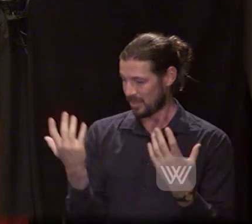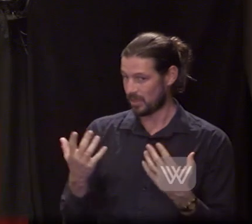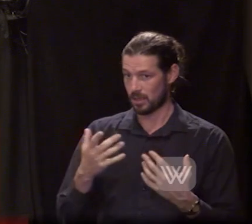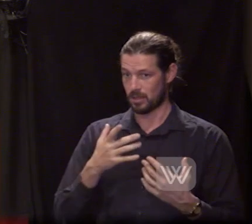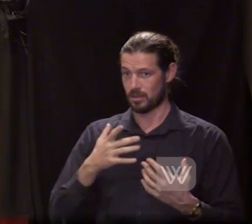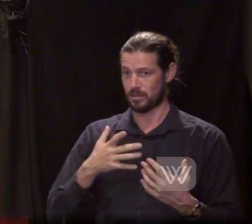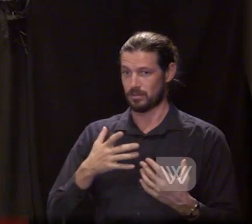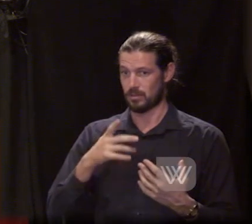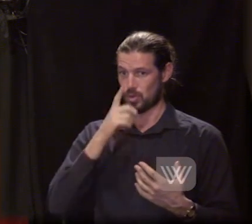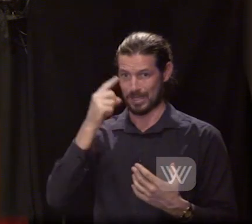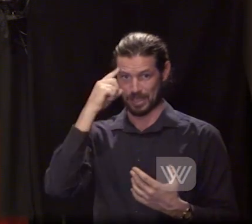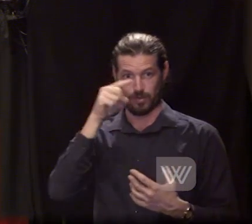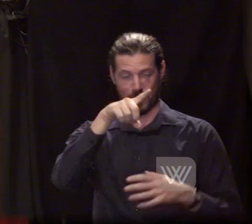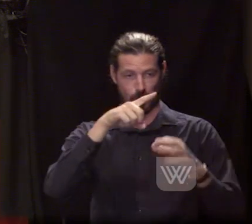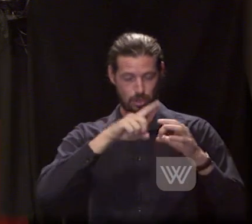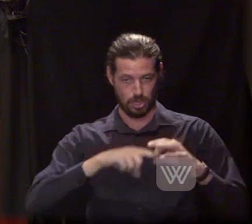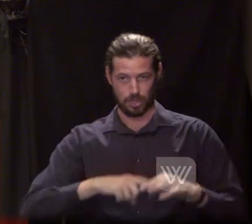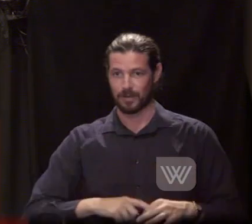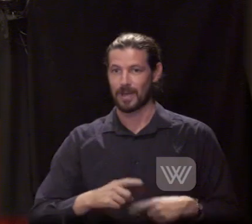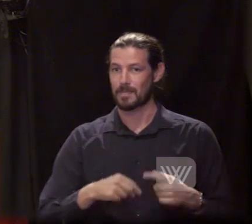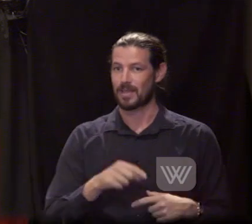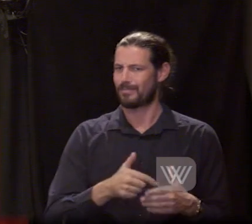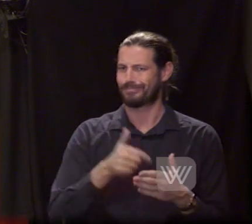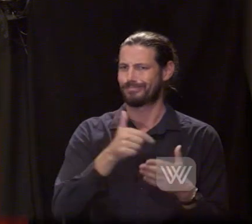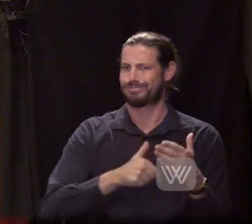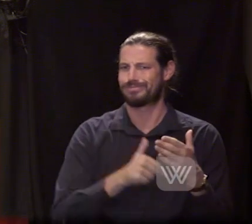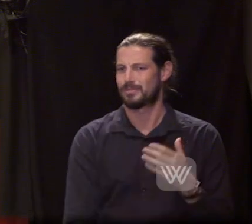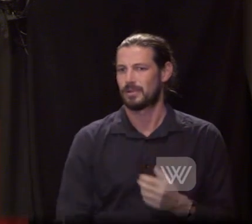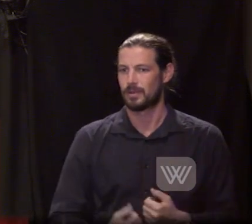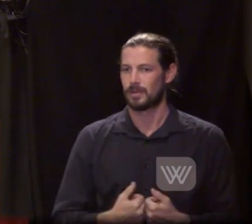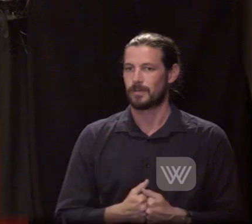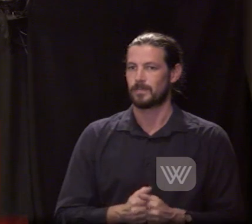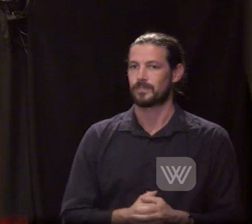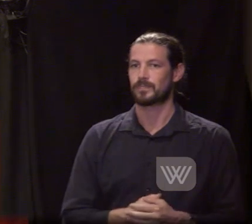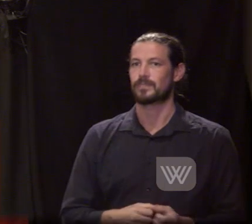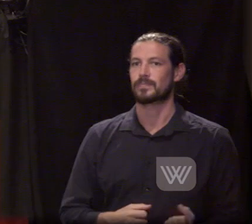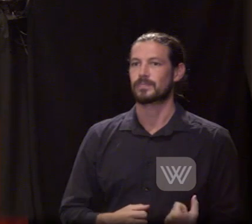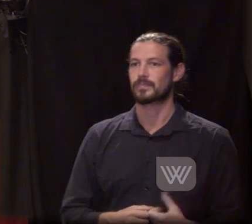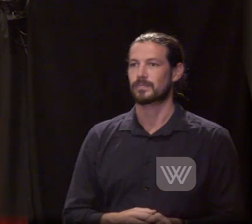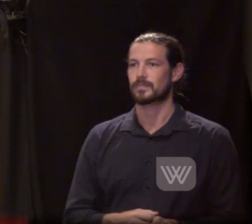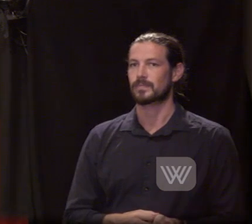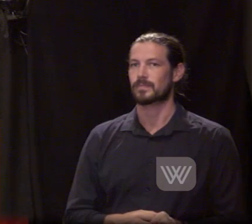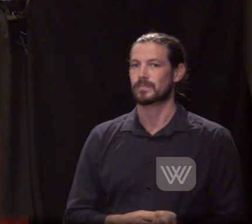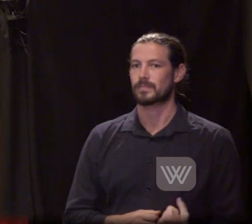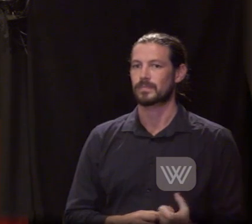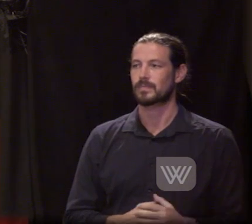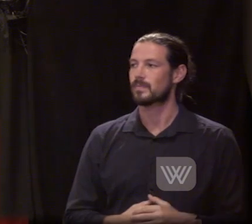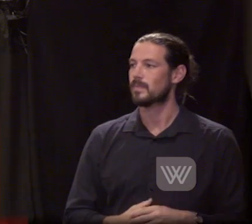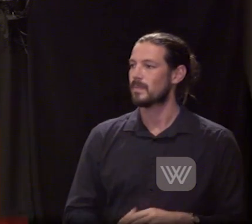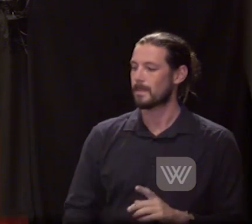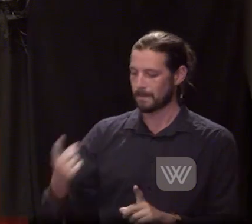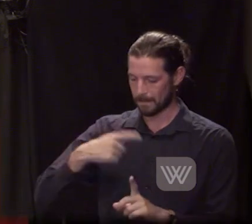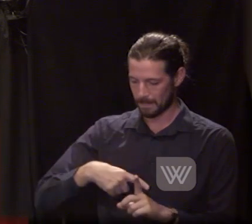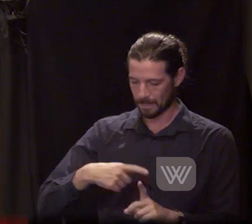they were studying it on us. And so we knew that you also had this idea of